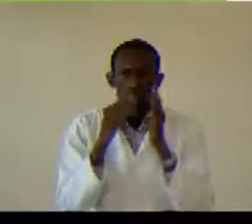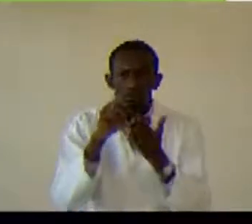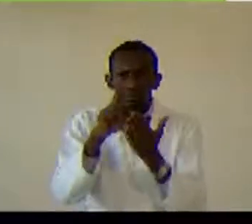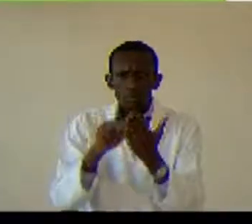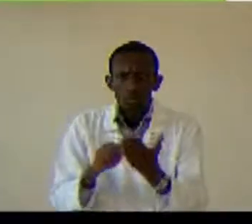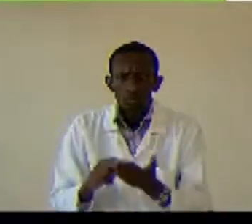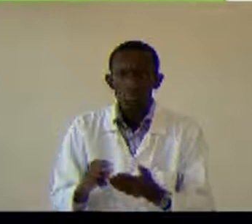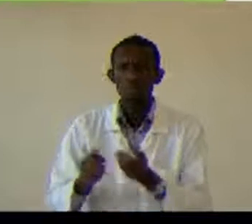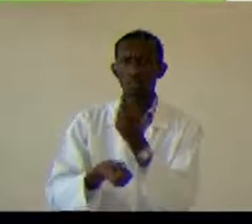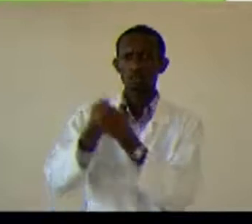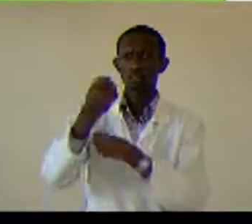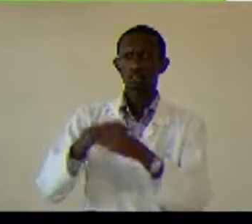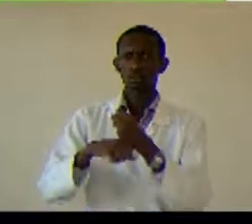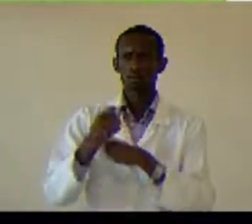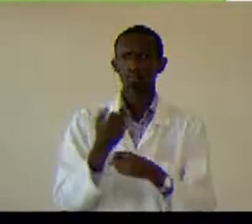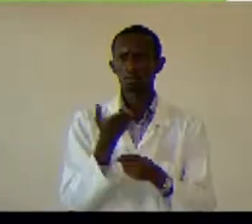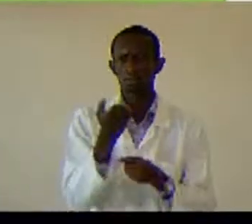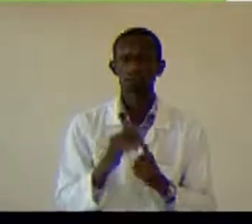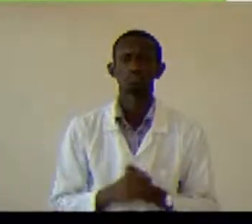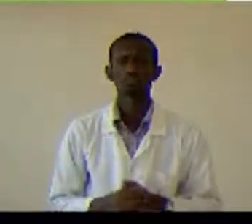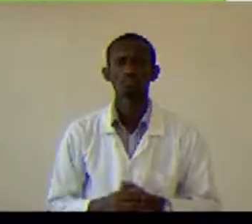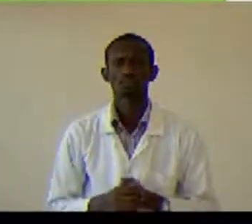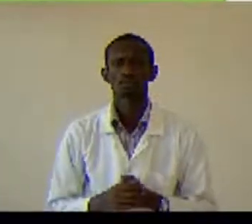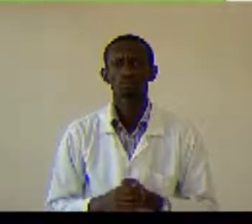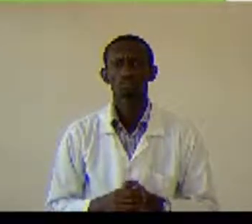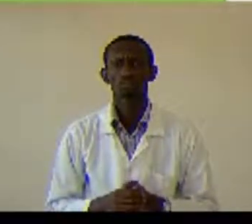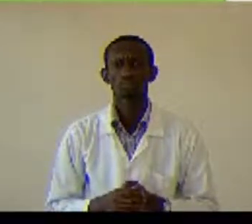activity. Focus your attention on the activity.